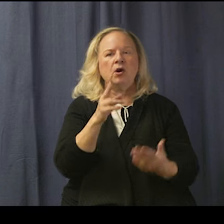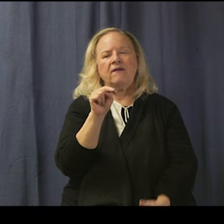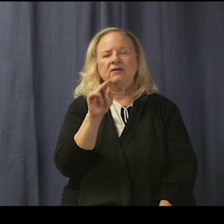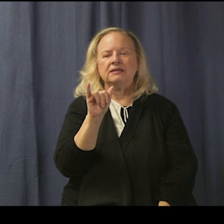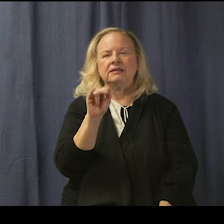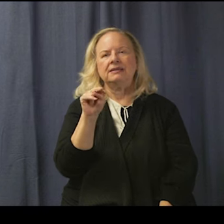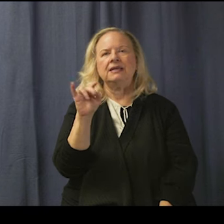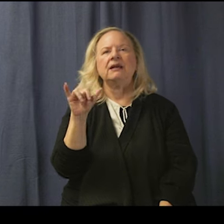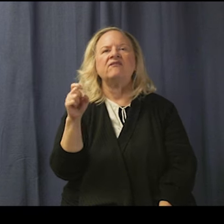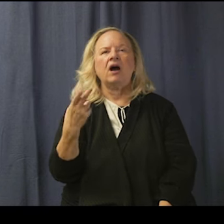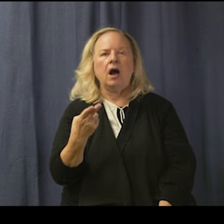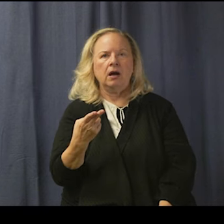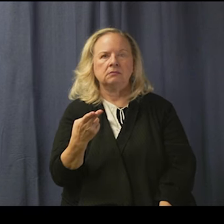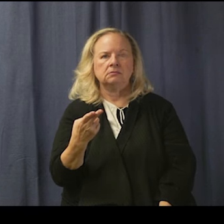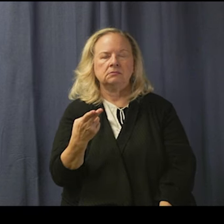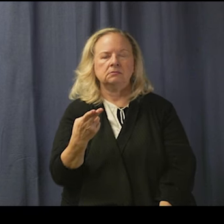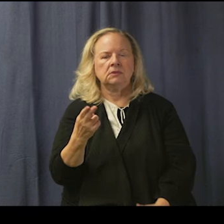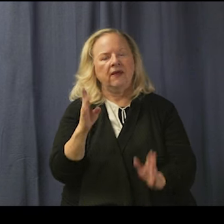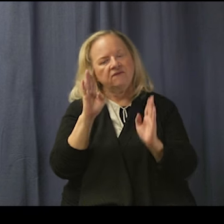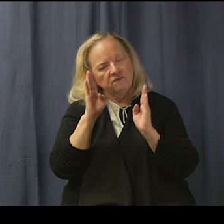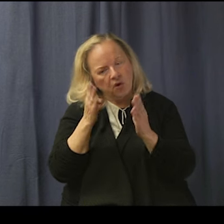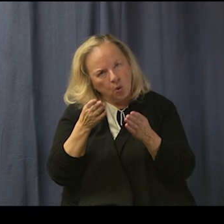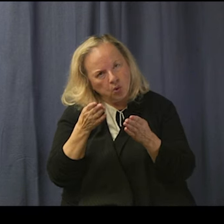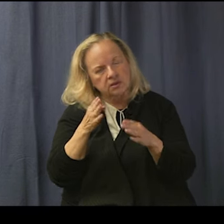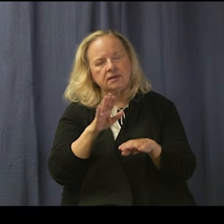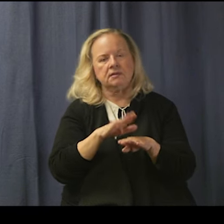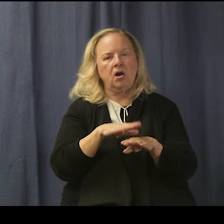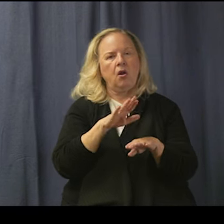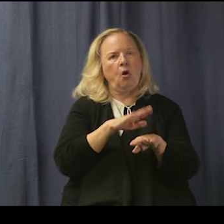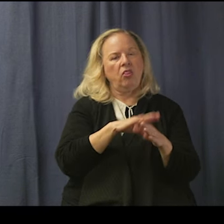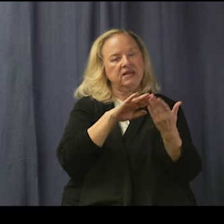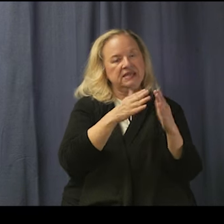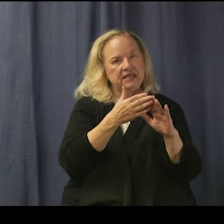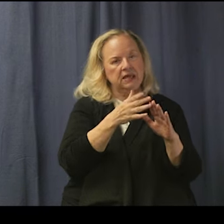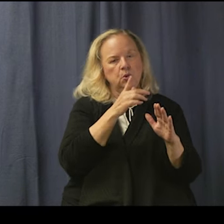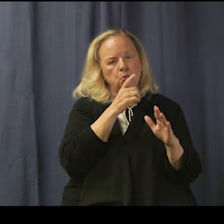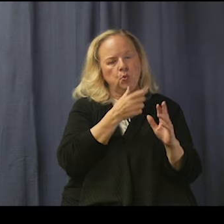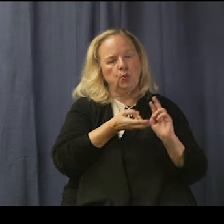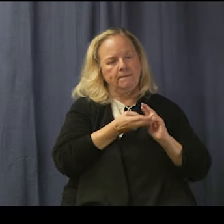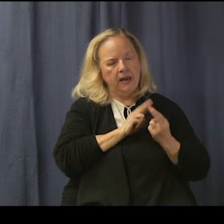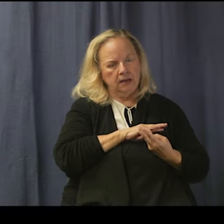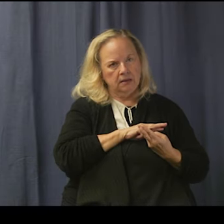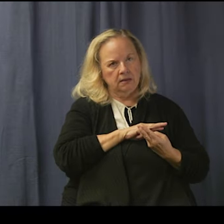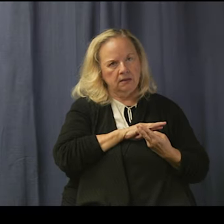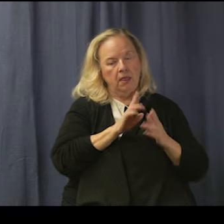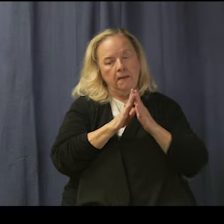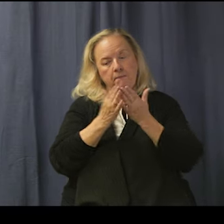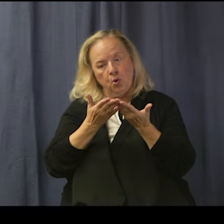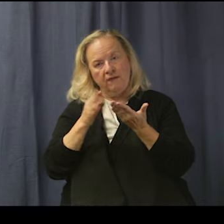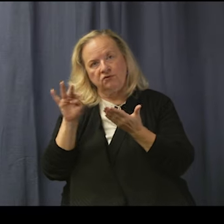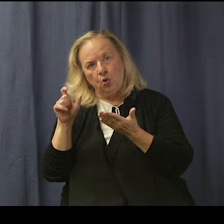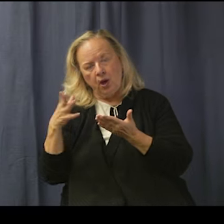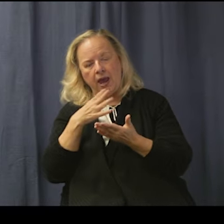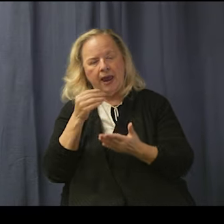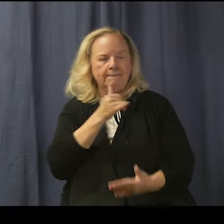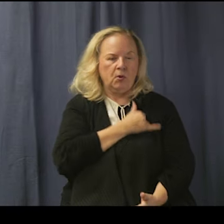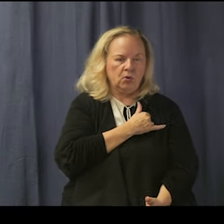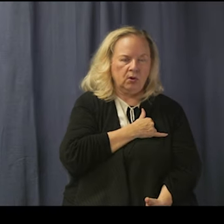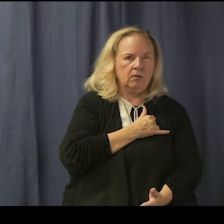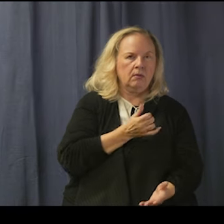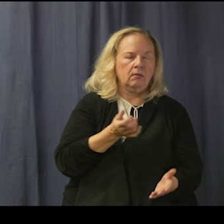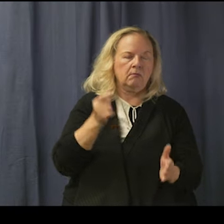Nineveh. The focus really isn't on Nineveh's repentance. Both the book of Jonah and Yom Kippur are